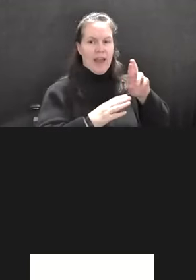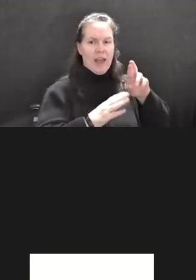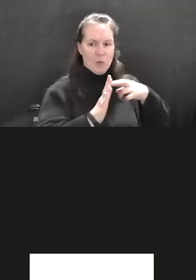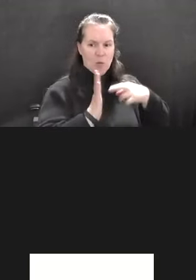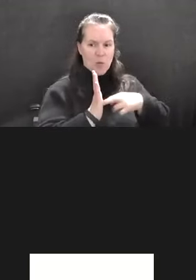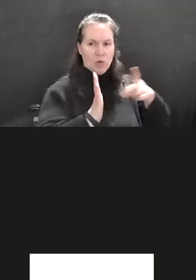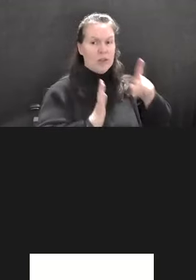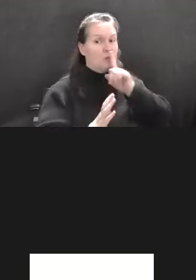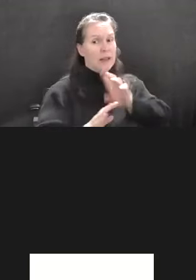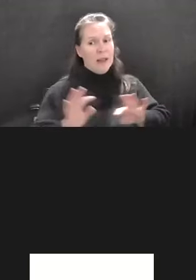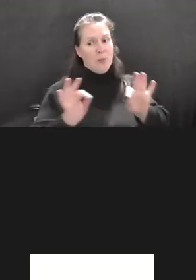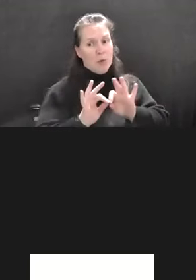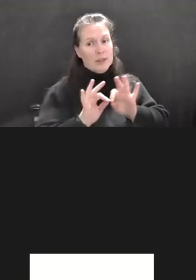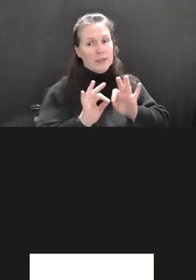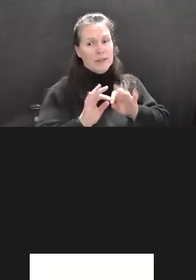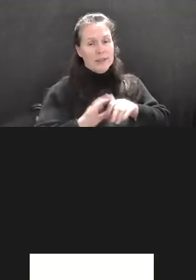important.